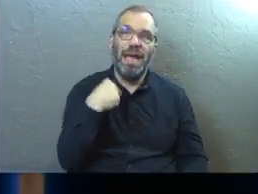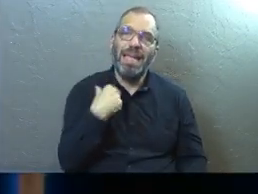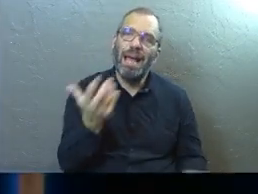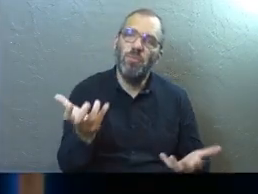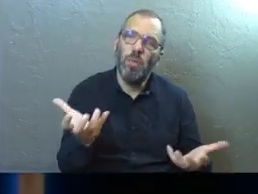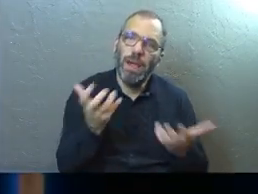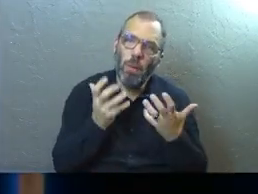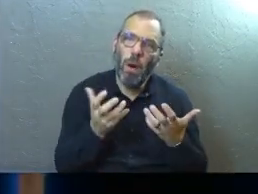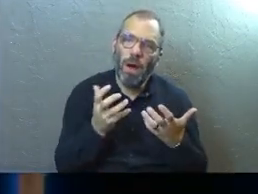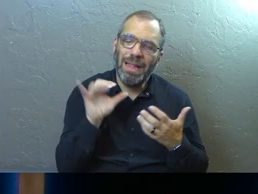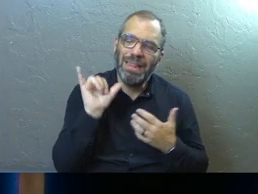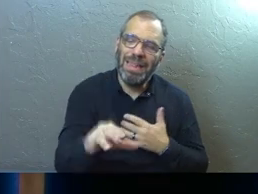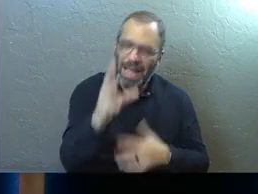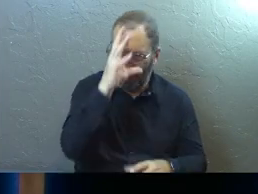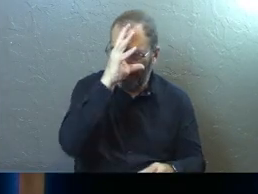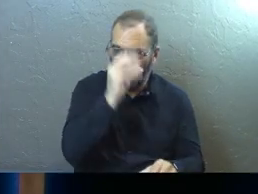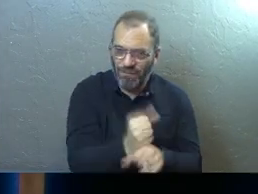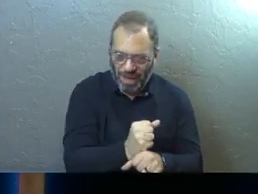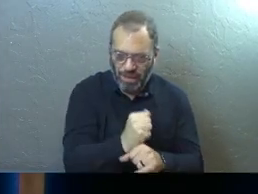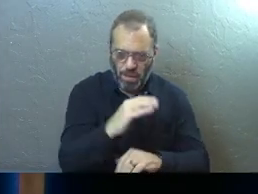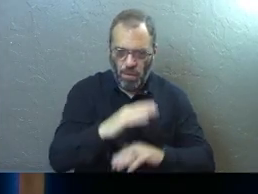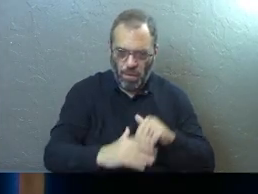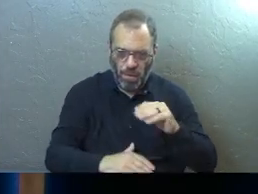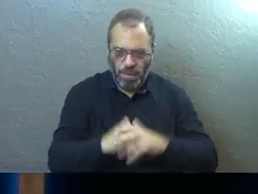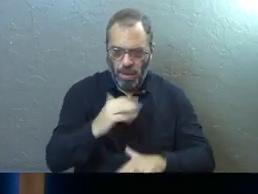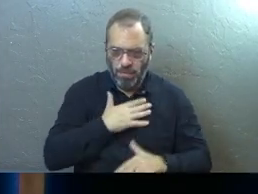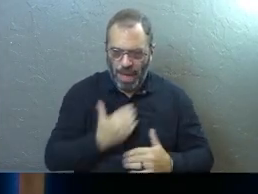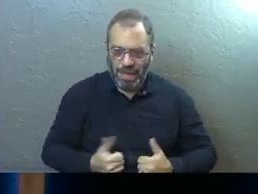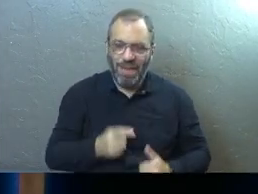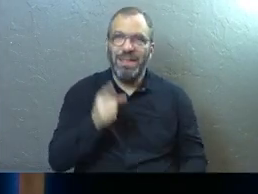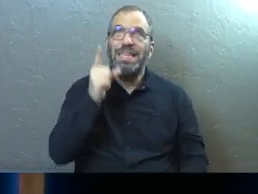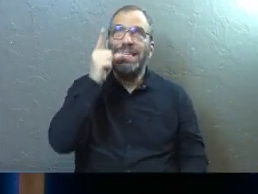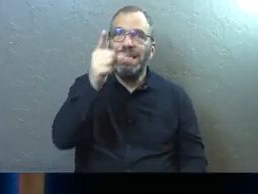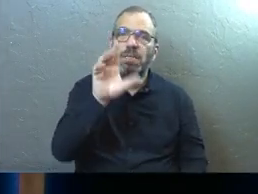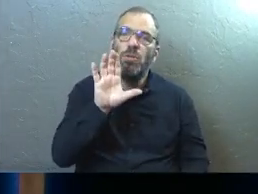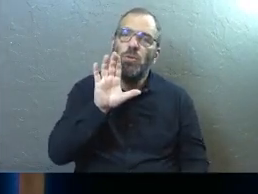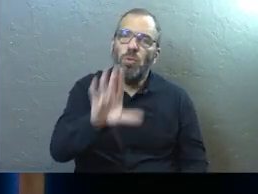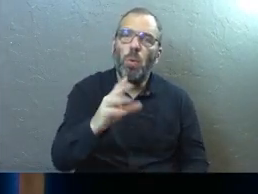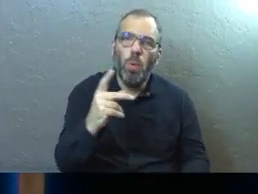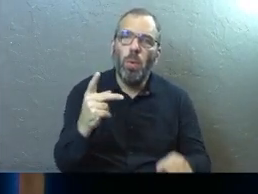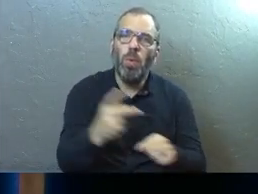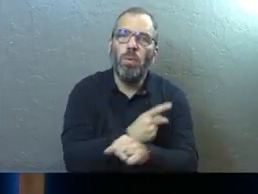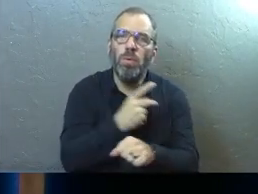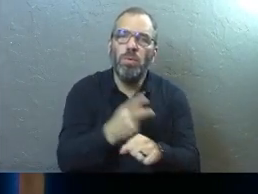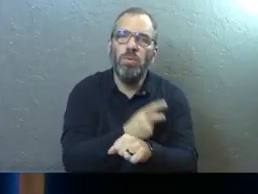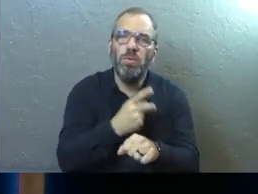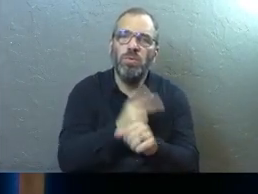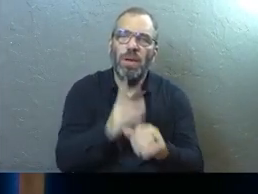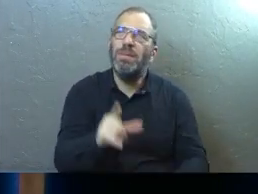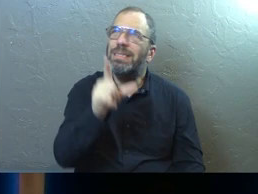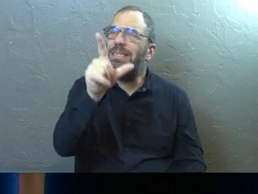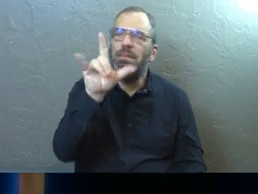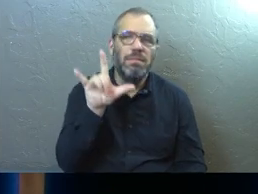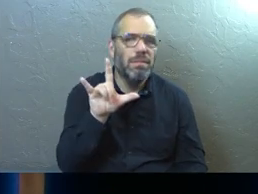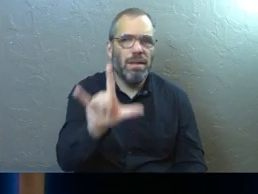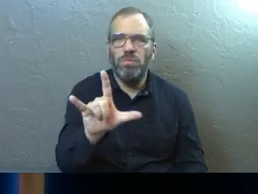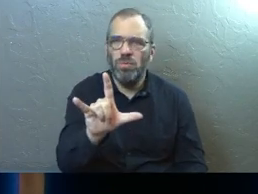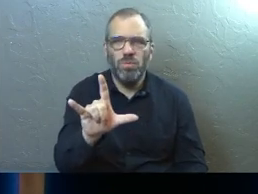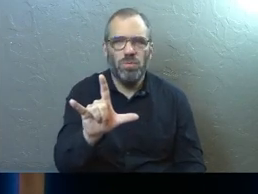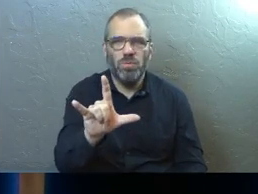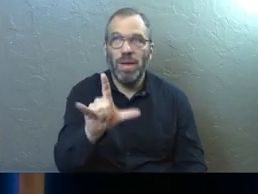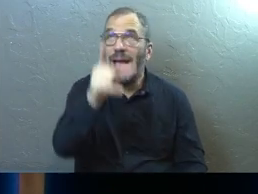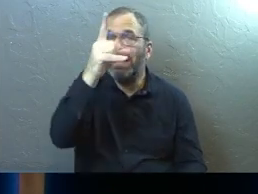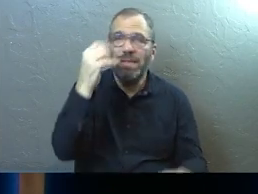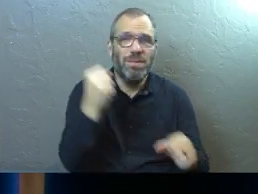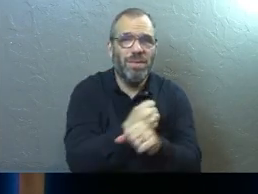want, and that's the kind of faith that this will build in us. The Lord is your shepherd, and he's watching over you. He loves you, and